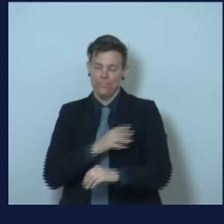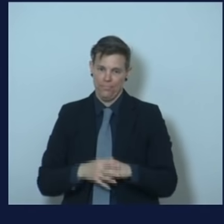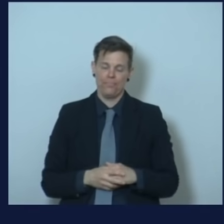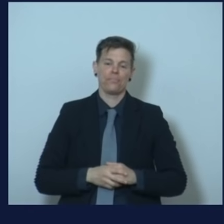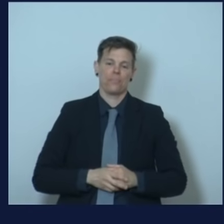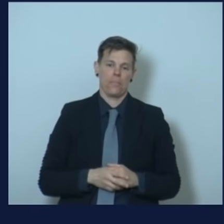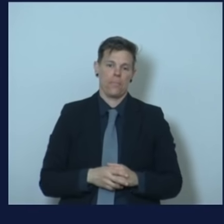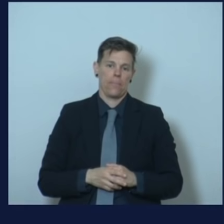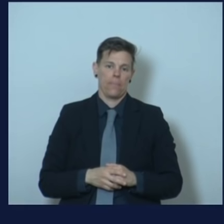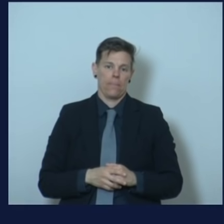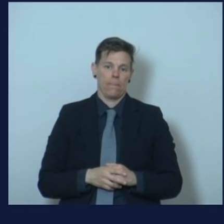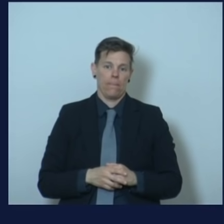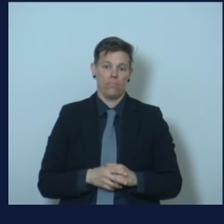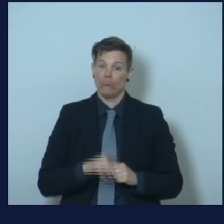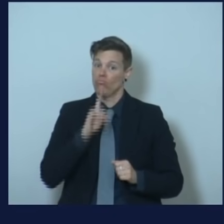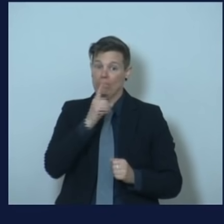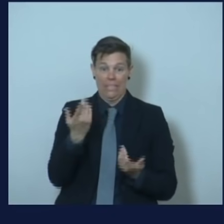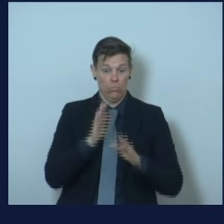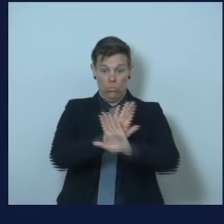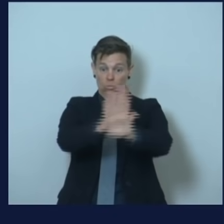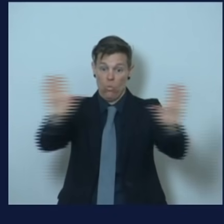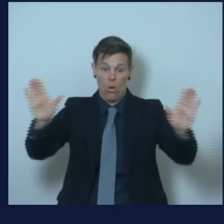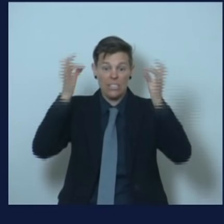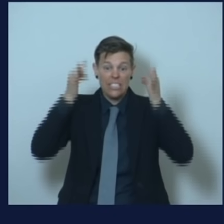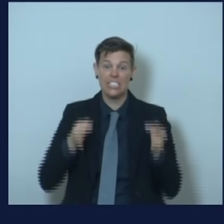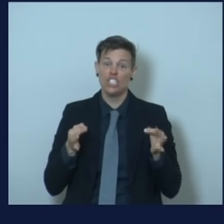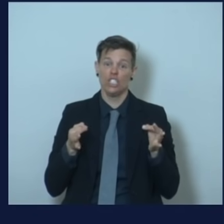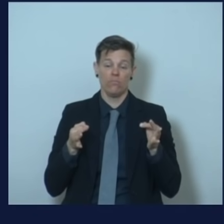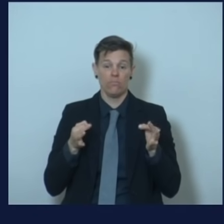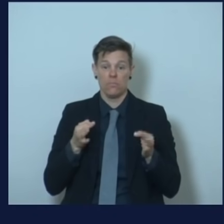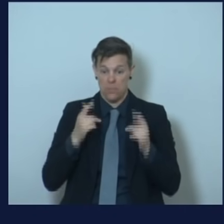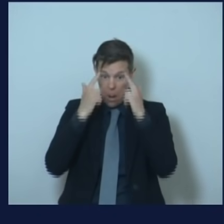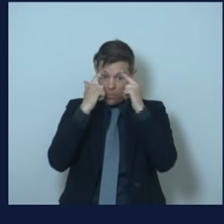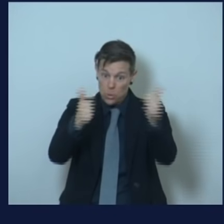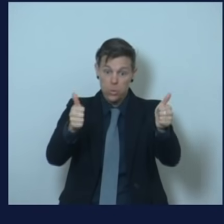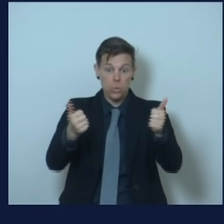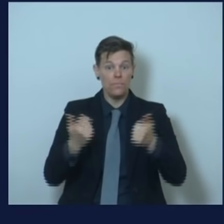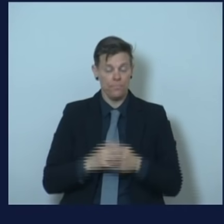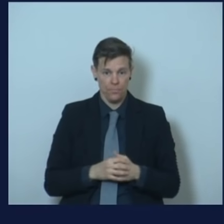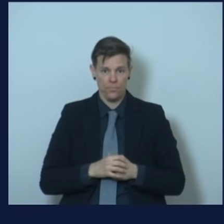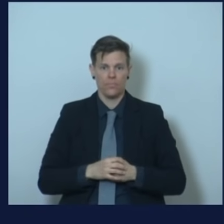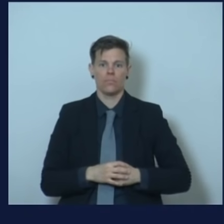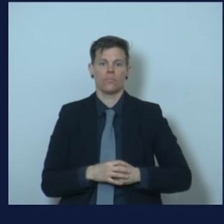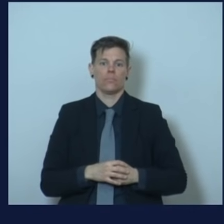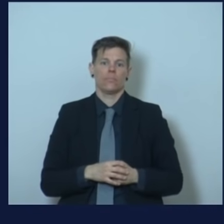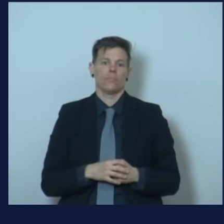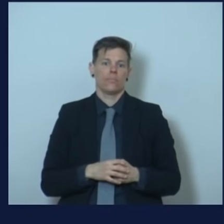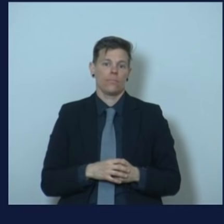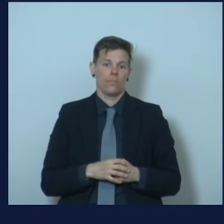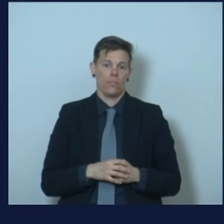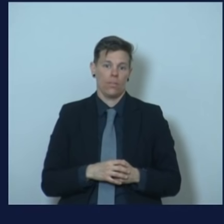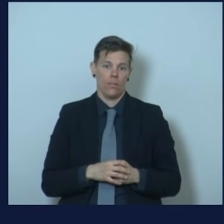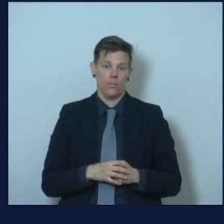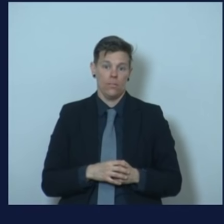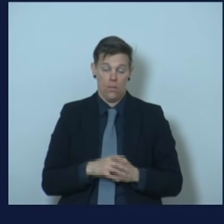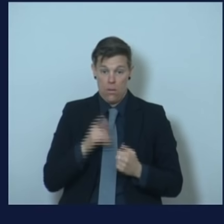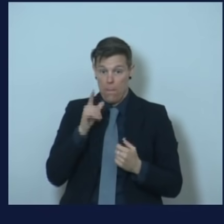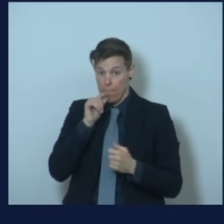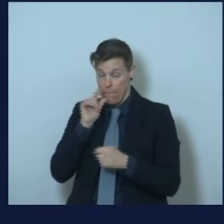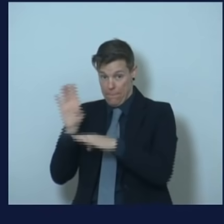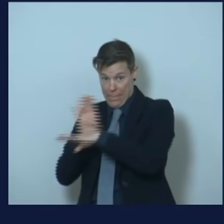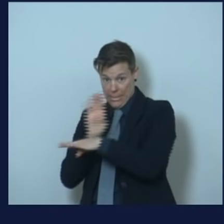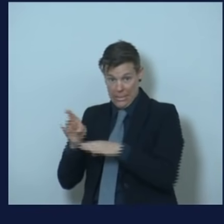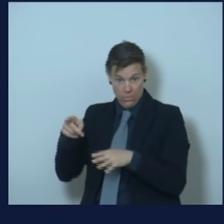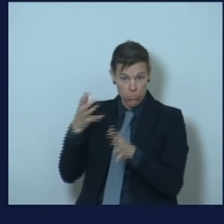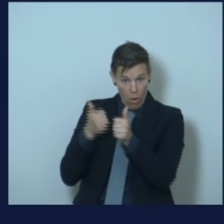your decision, every single New Mexican, every single business that works diligently to meet both the requirements, and if you're not